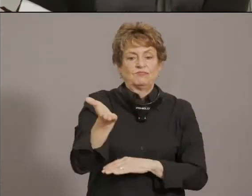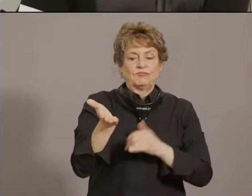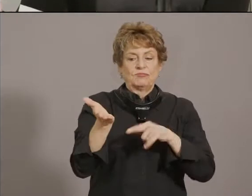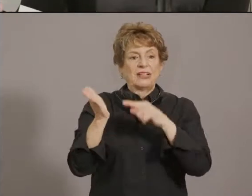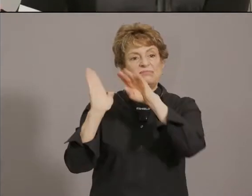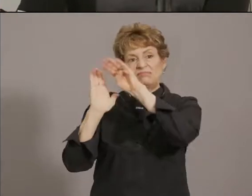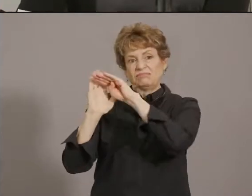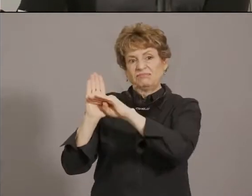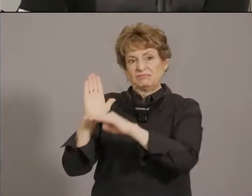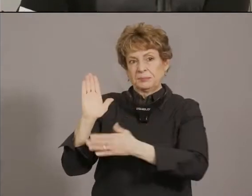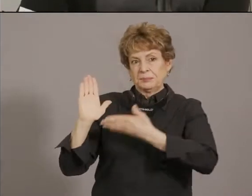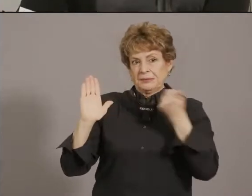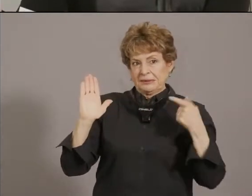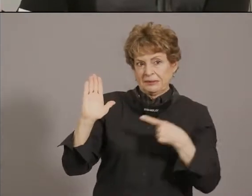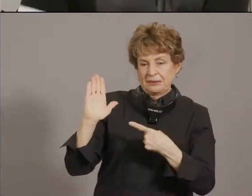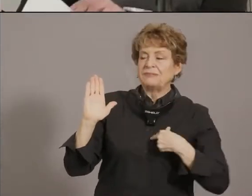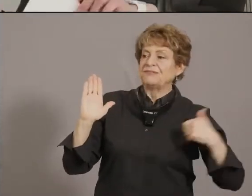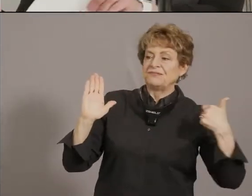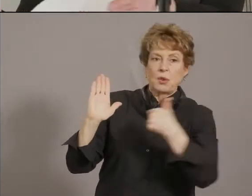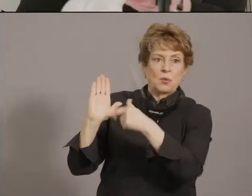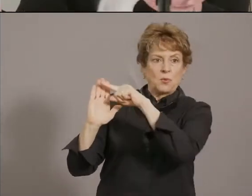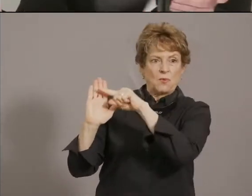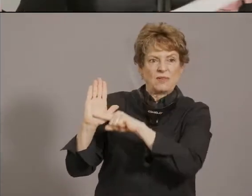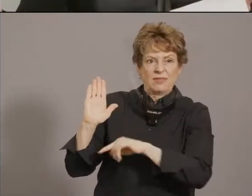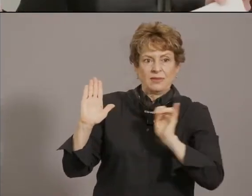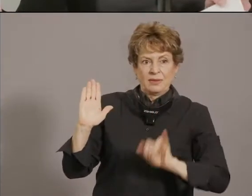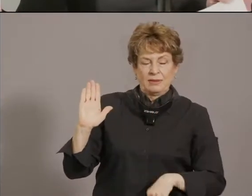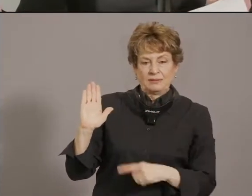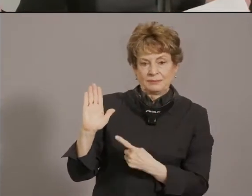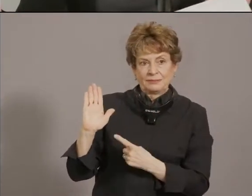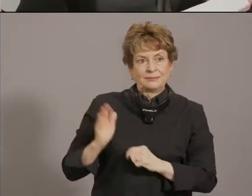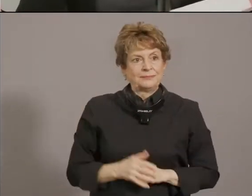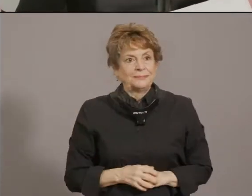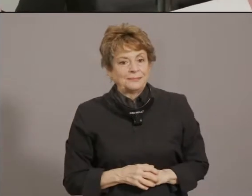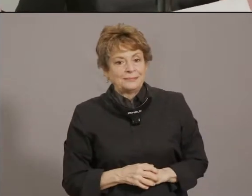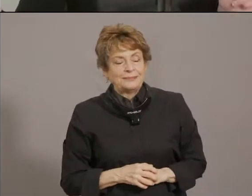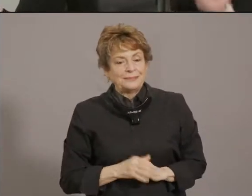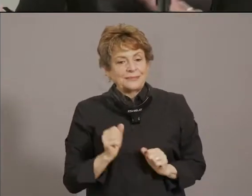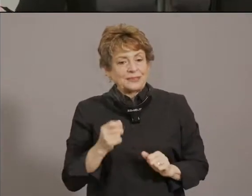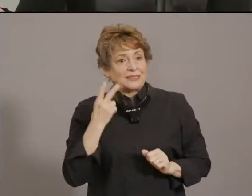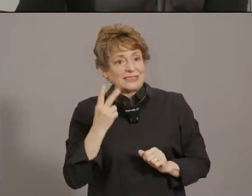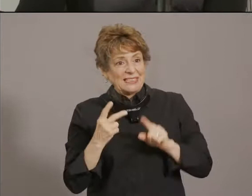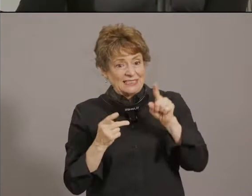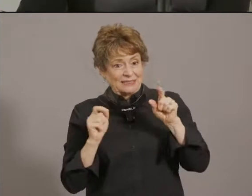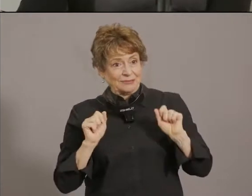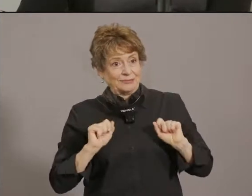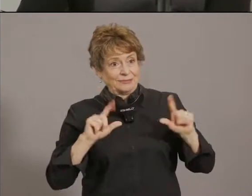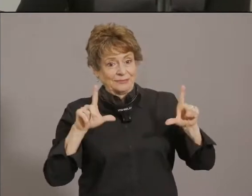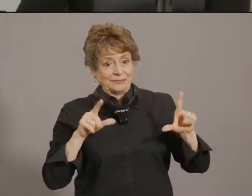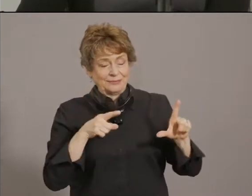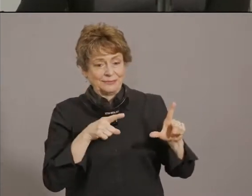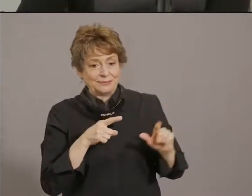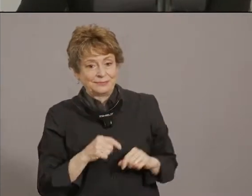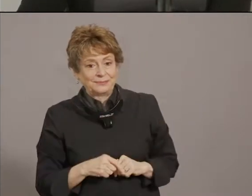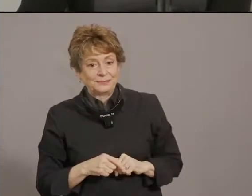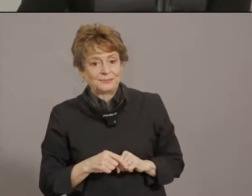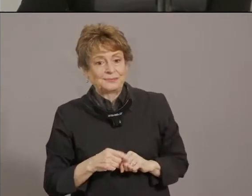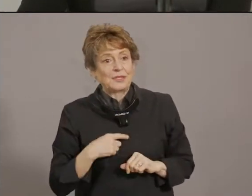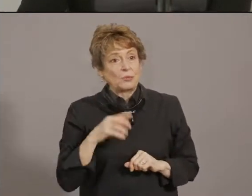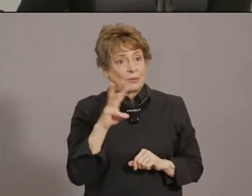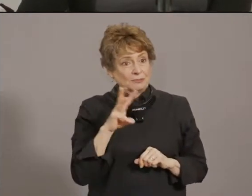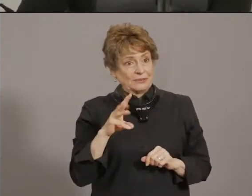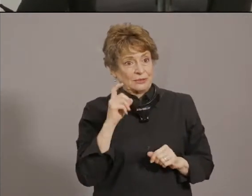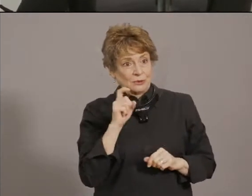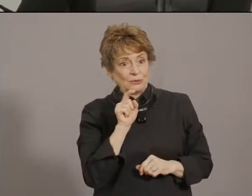which is azhealth.gov/findvaccine. And we also put up an infographic so that individuals